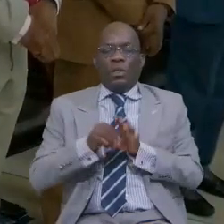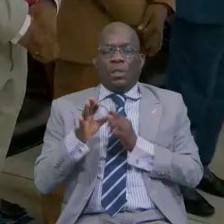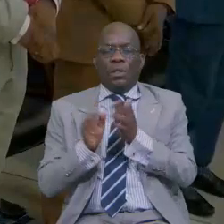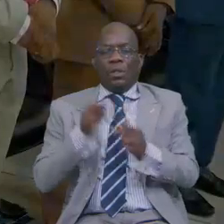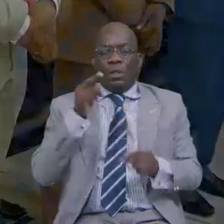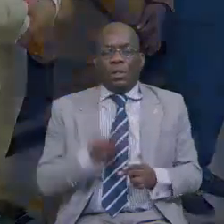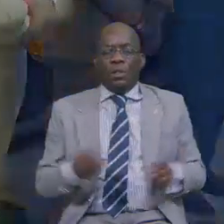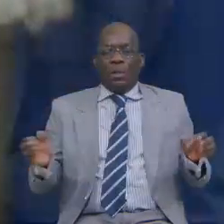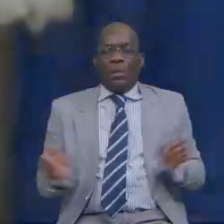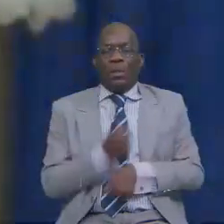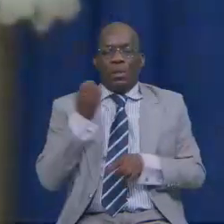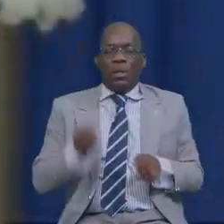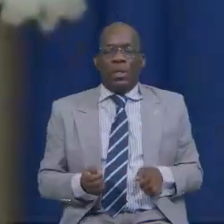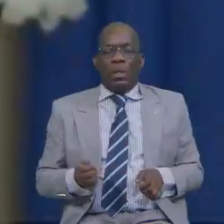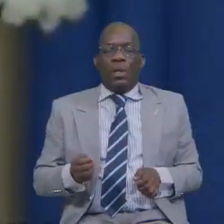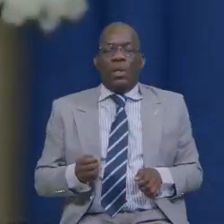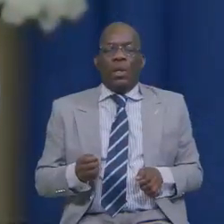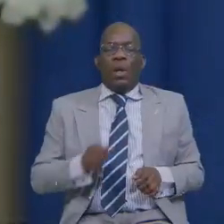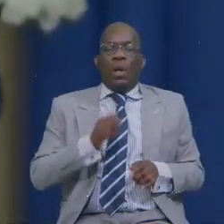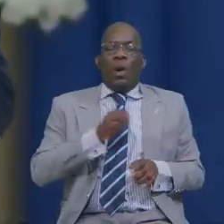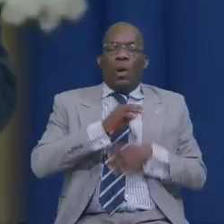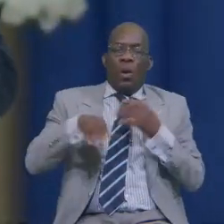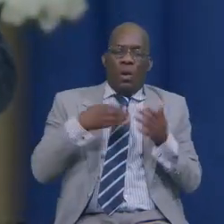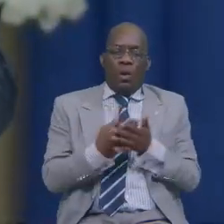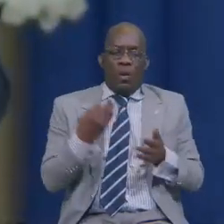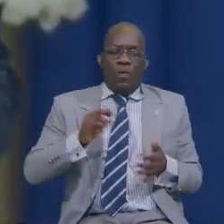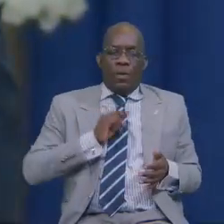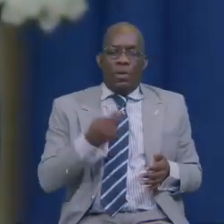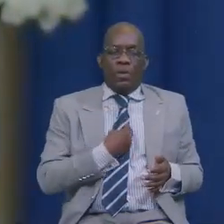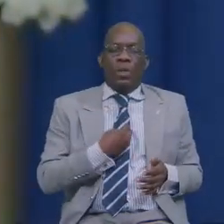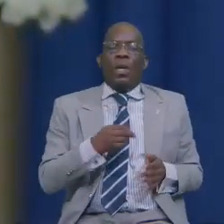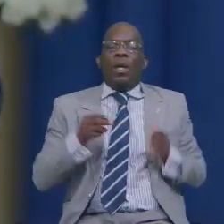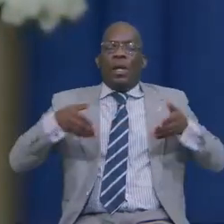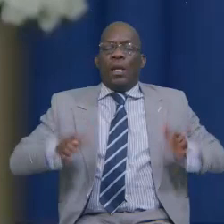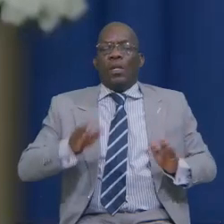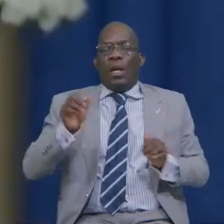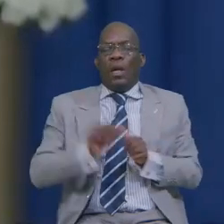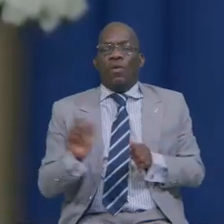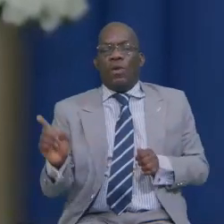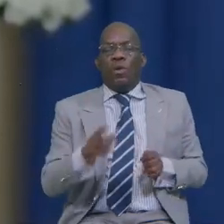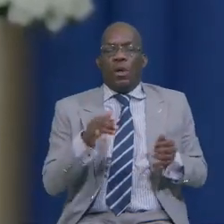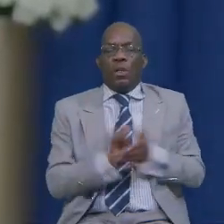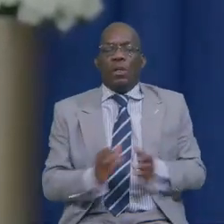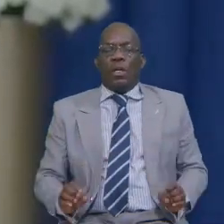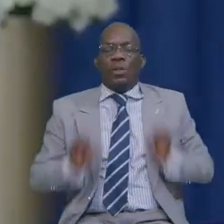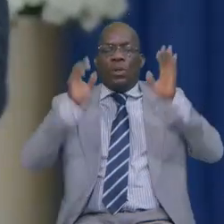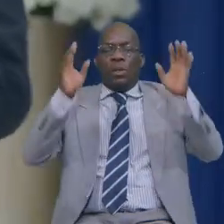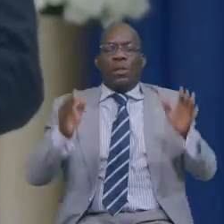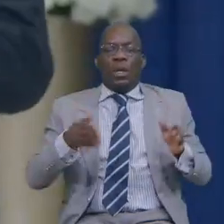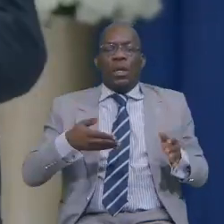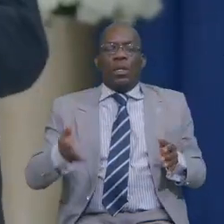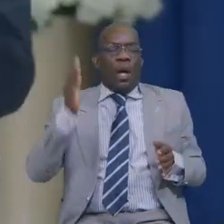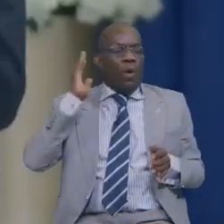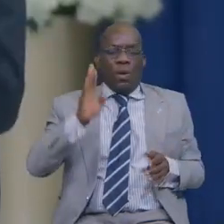Take hold of everyone and let everyone so yield to you that the supernatural will